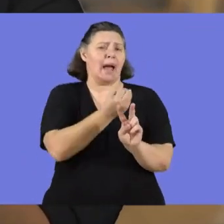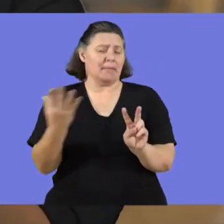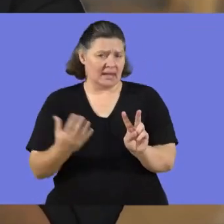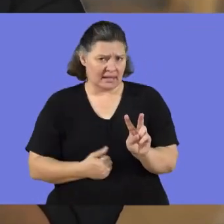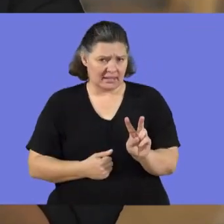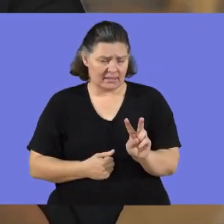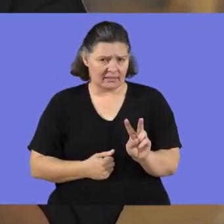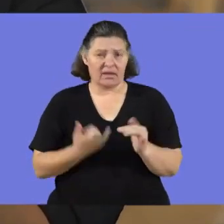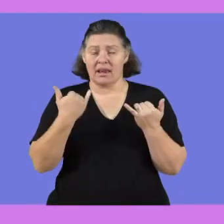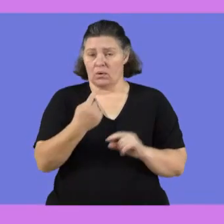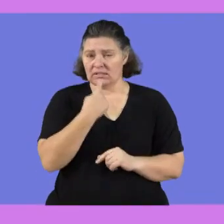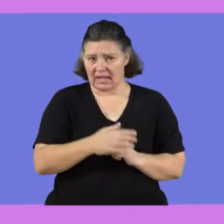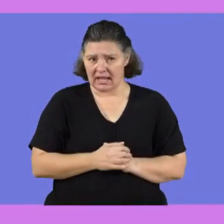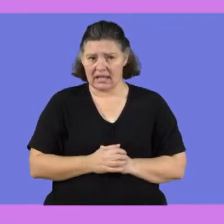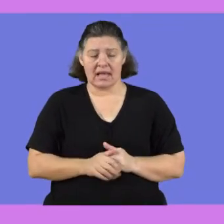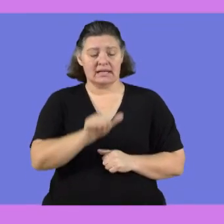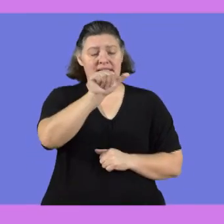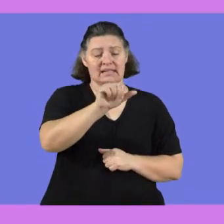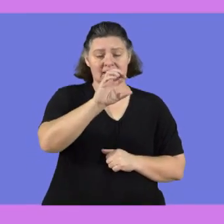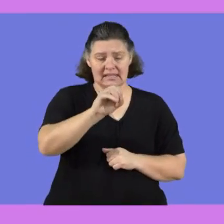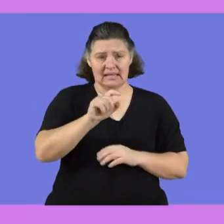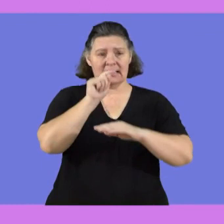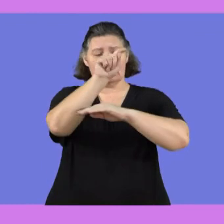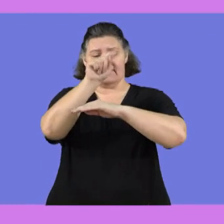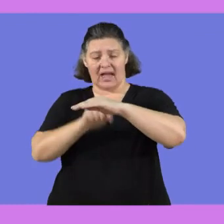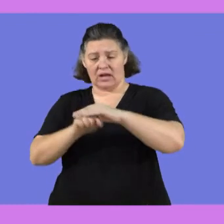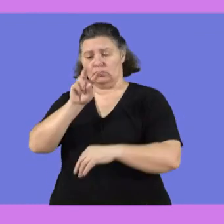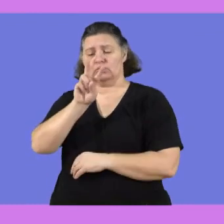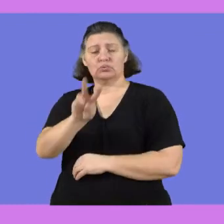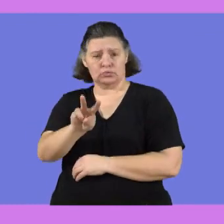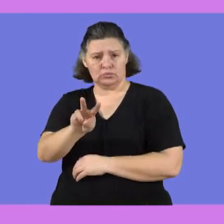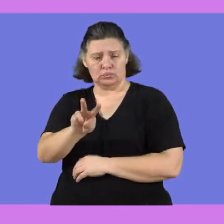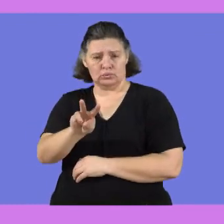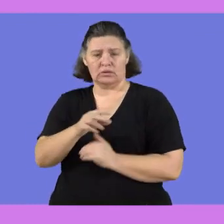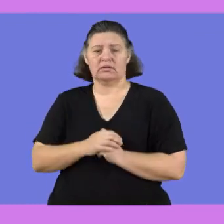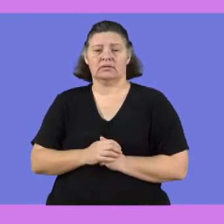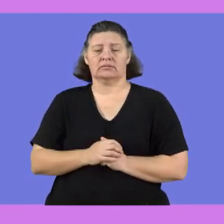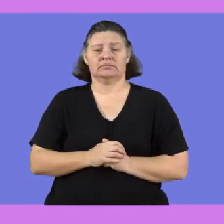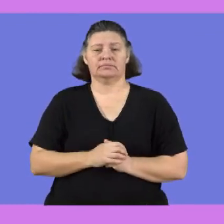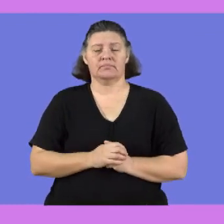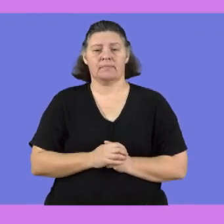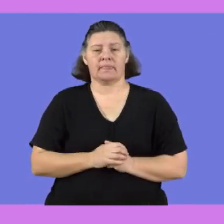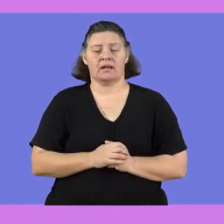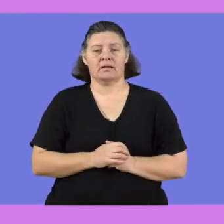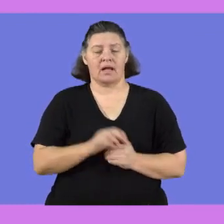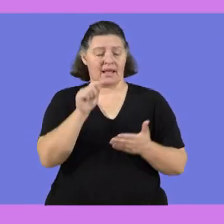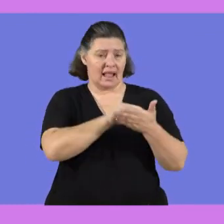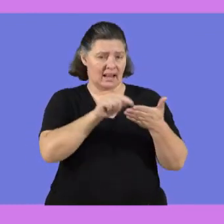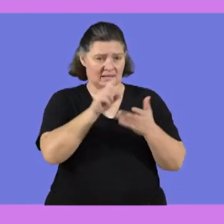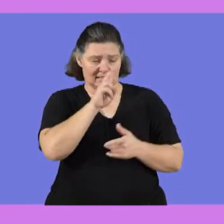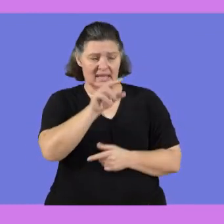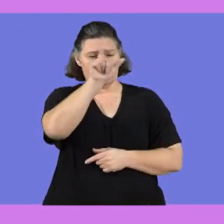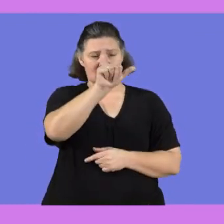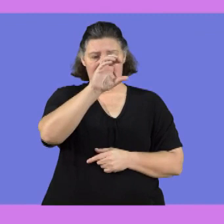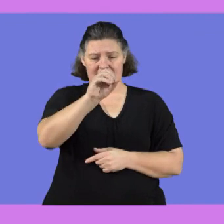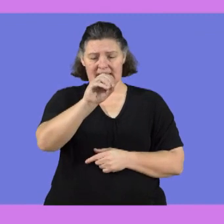he's with his friend, we will now say 60 divide by 2. We can press the calculator together, and